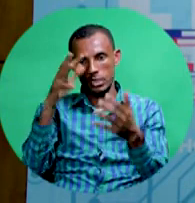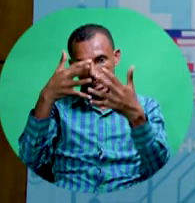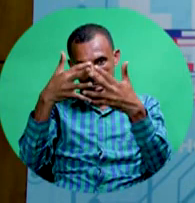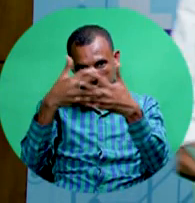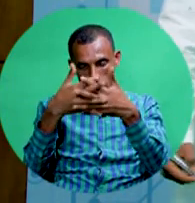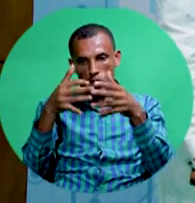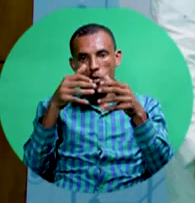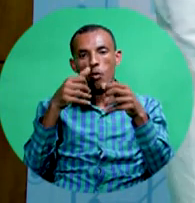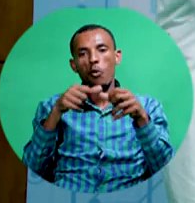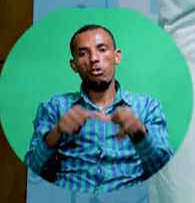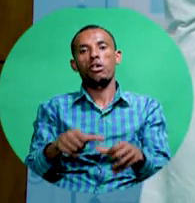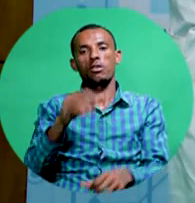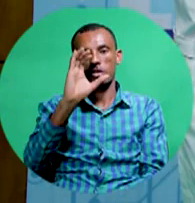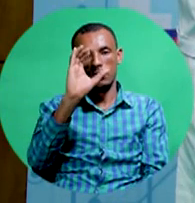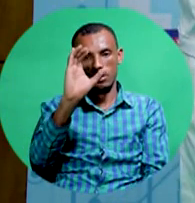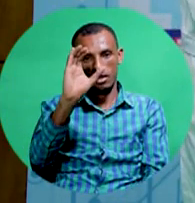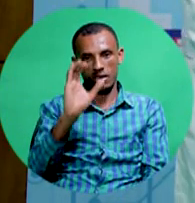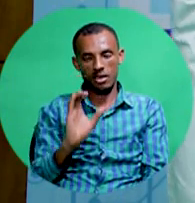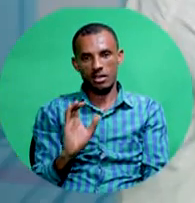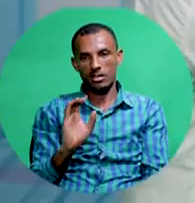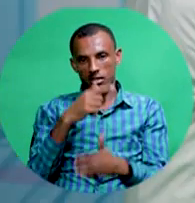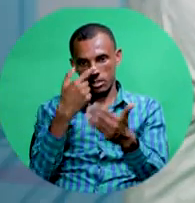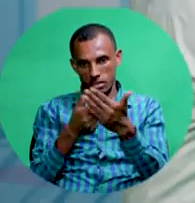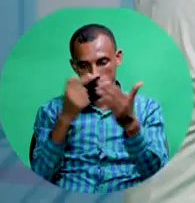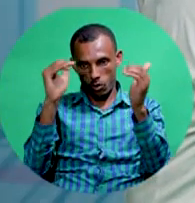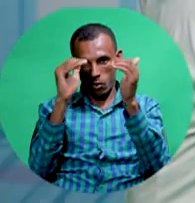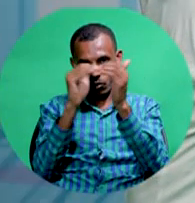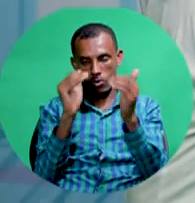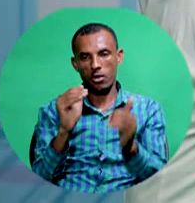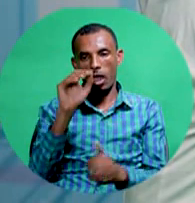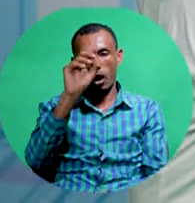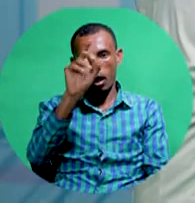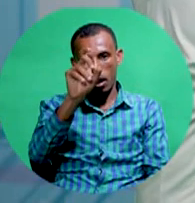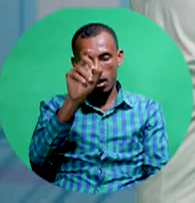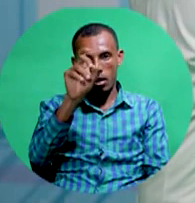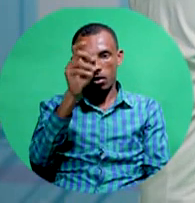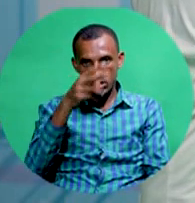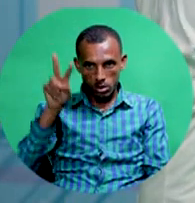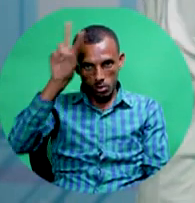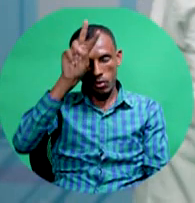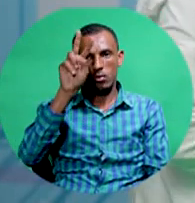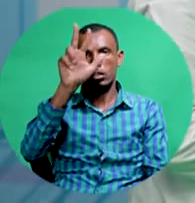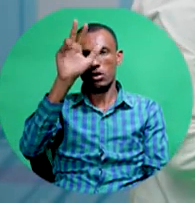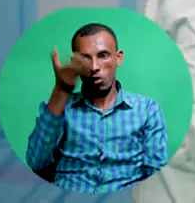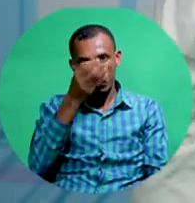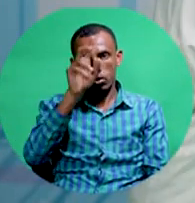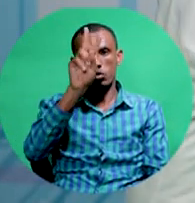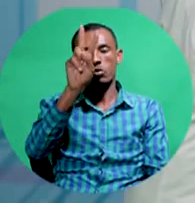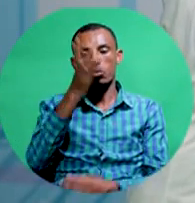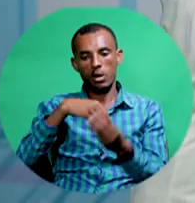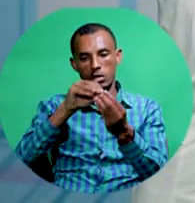integration constant c therefore this is equal to this x the power of 3 over 2 plus